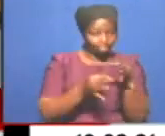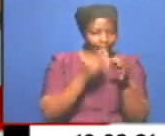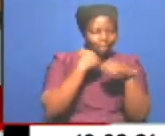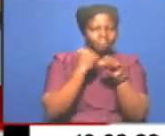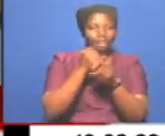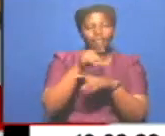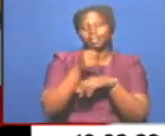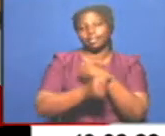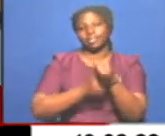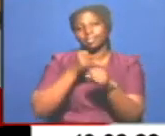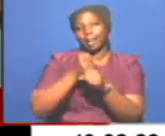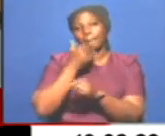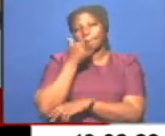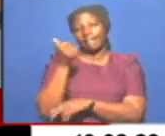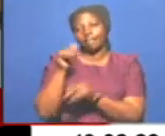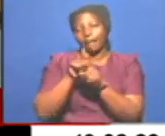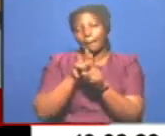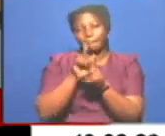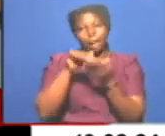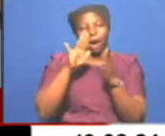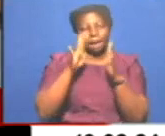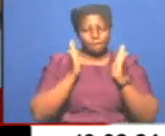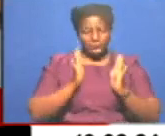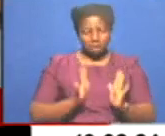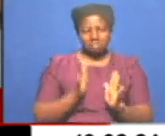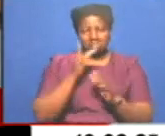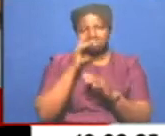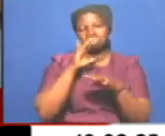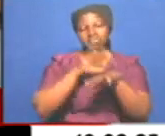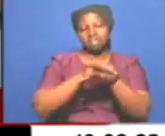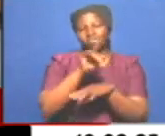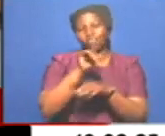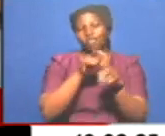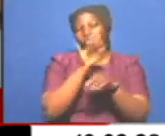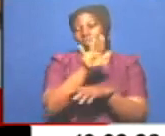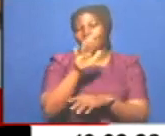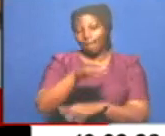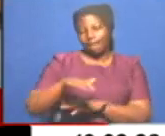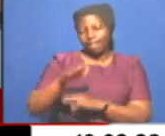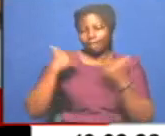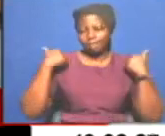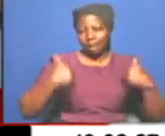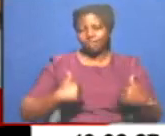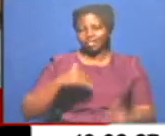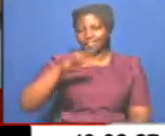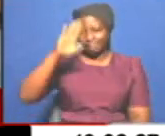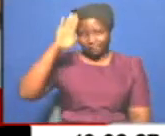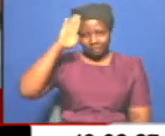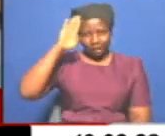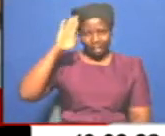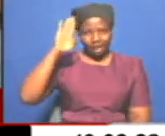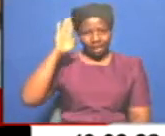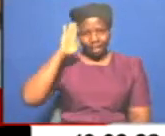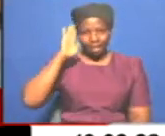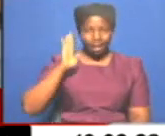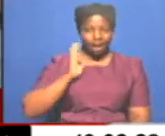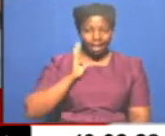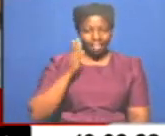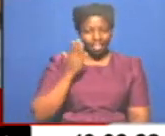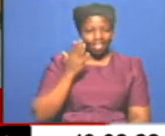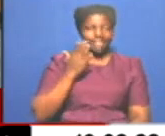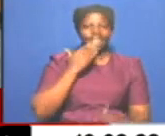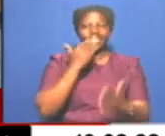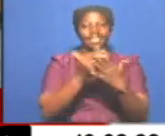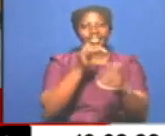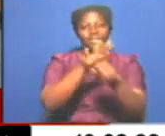so that we can reach you wherever you are. My name is Bentro Njue. Thank you so much for making time. And in the